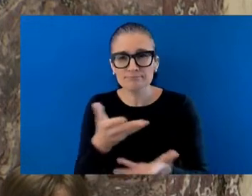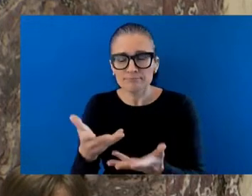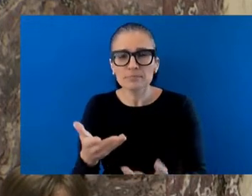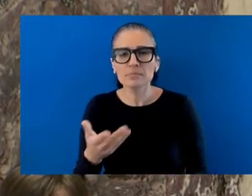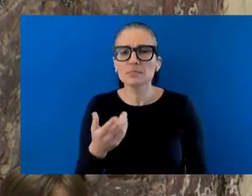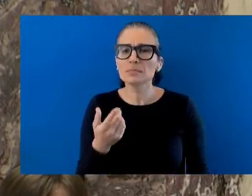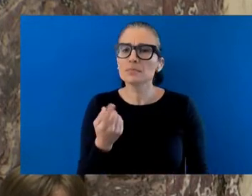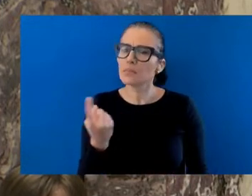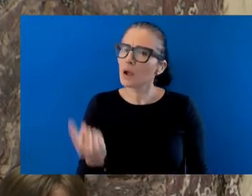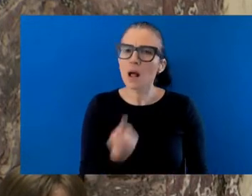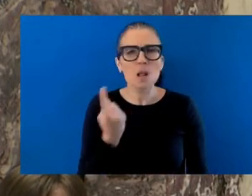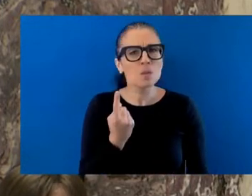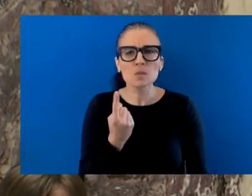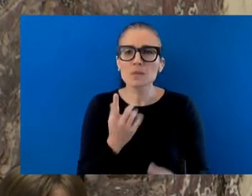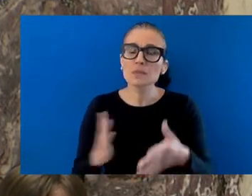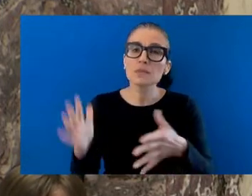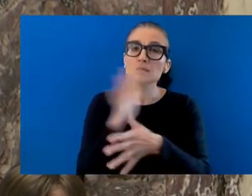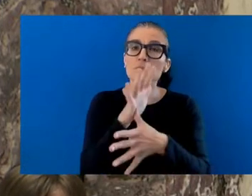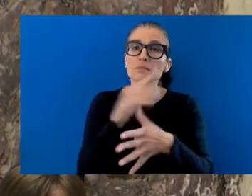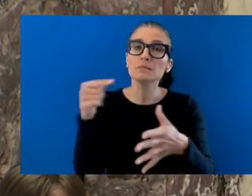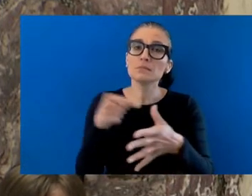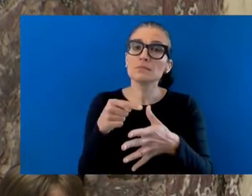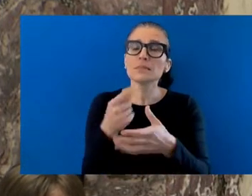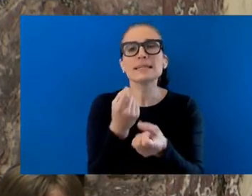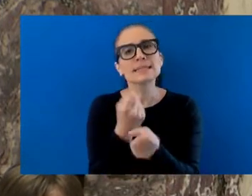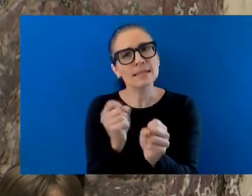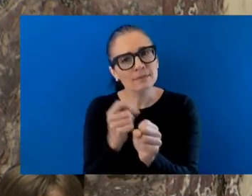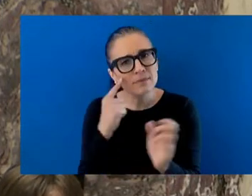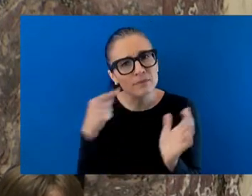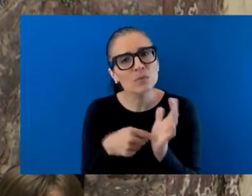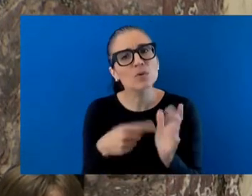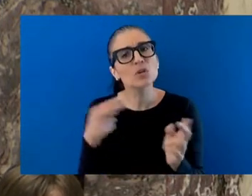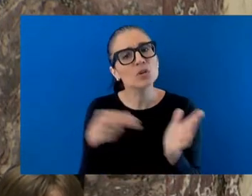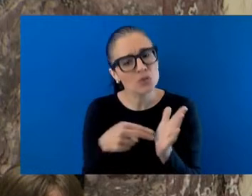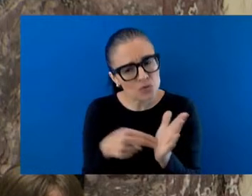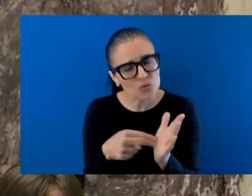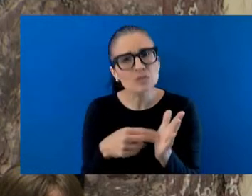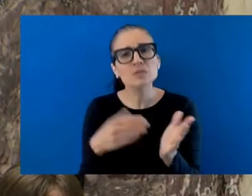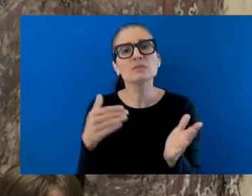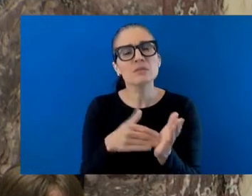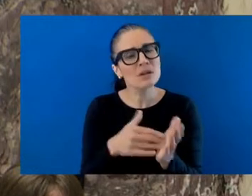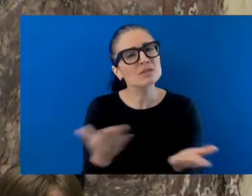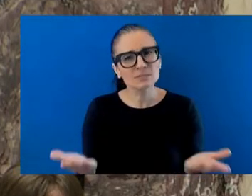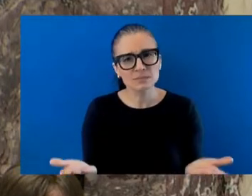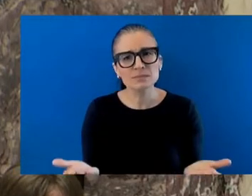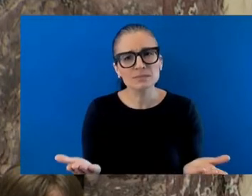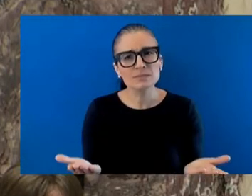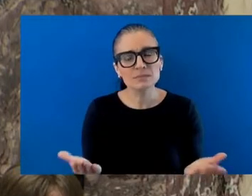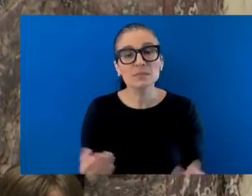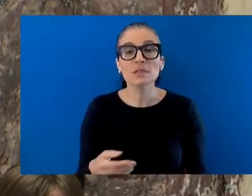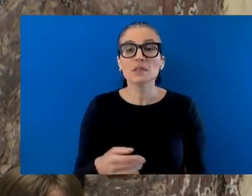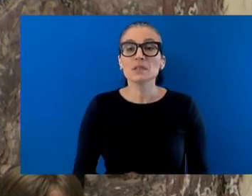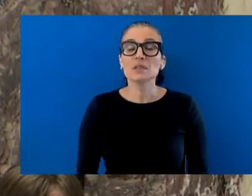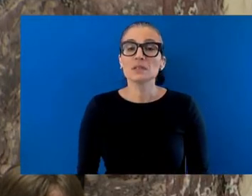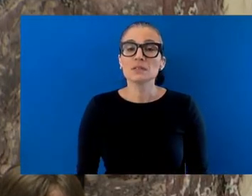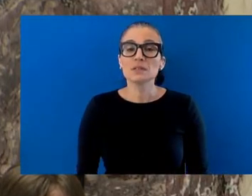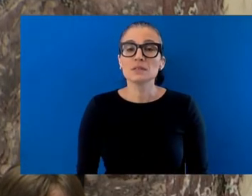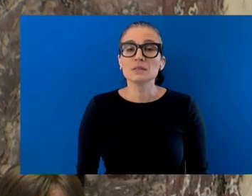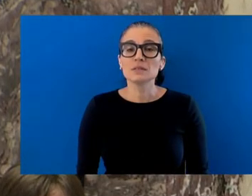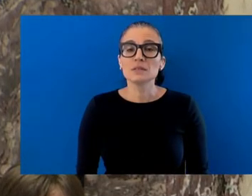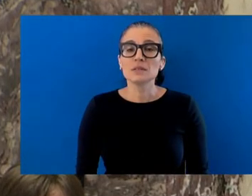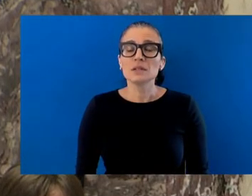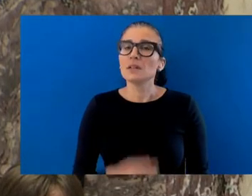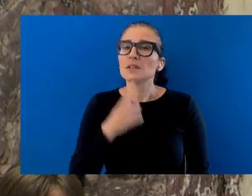also recognize, Honourable Speaker, that many people who present in hospitals are dealing with severe health issues, some mental health,